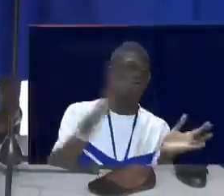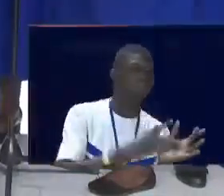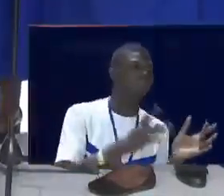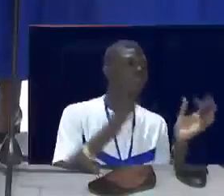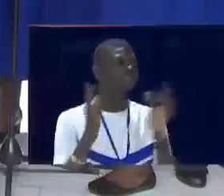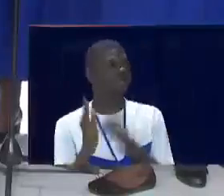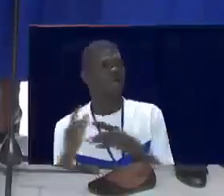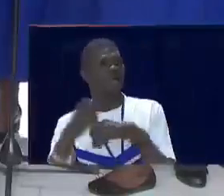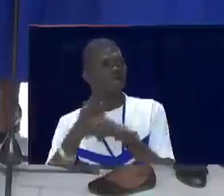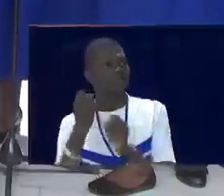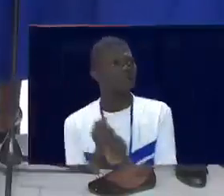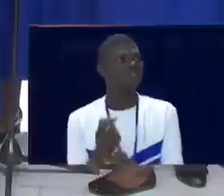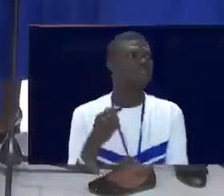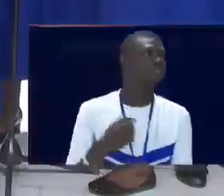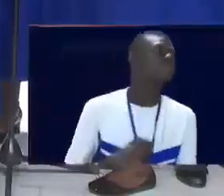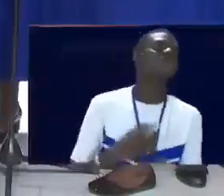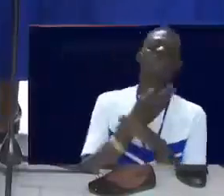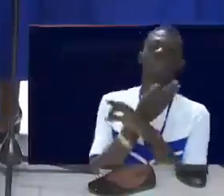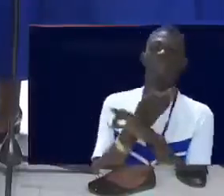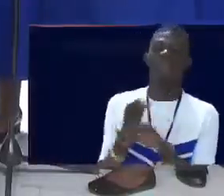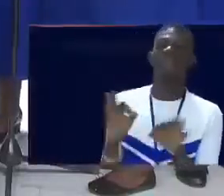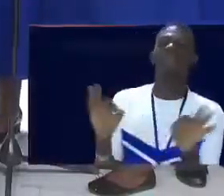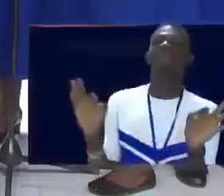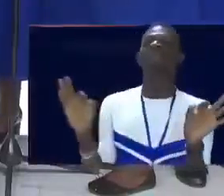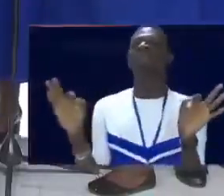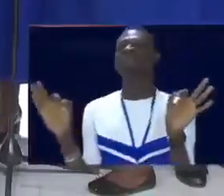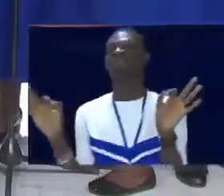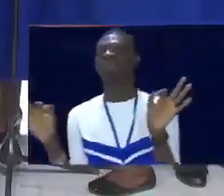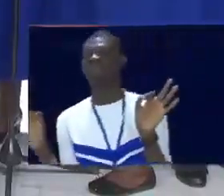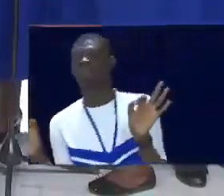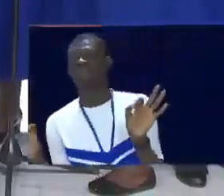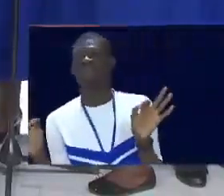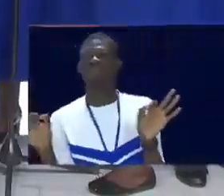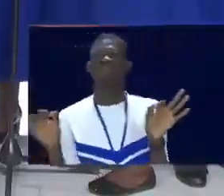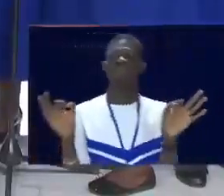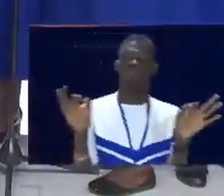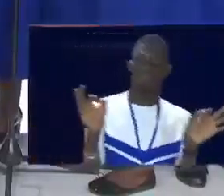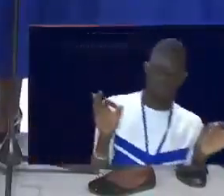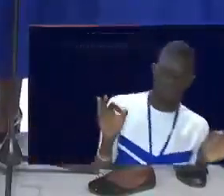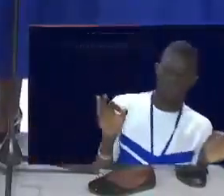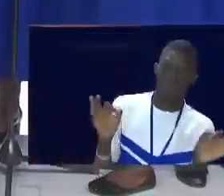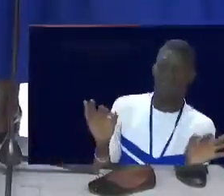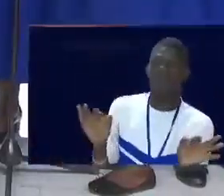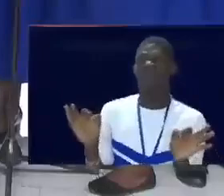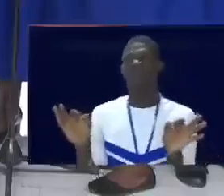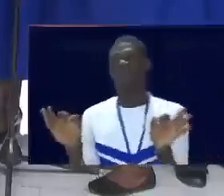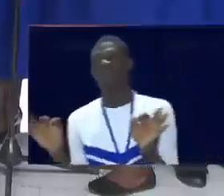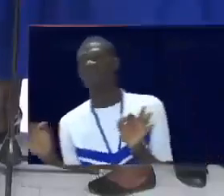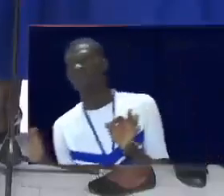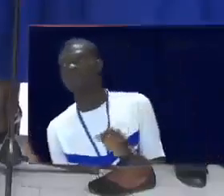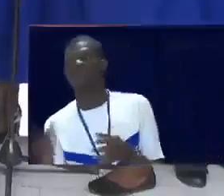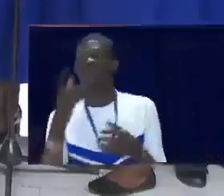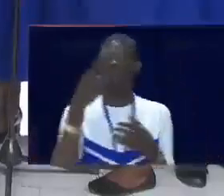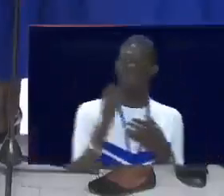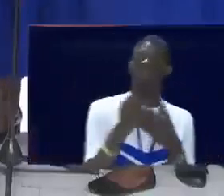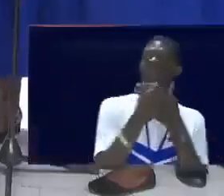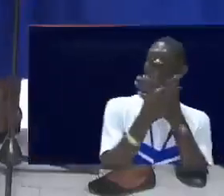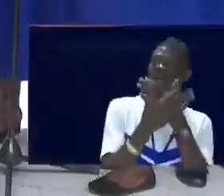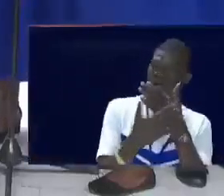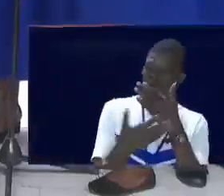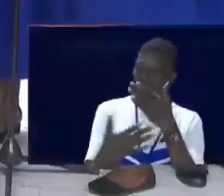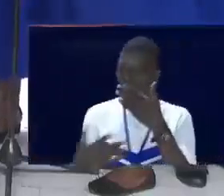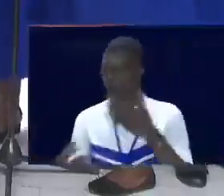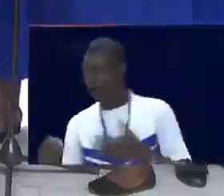of Jesus. Whom the Son of God is set free, you are free indeed in Jesus'